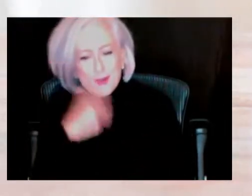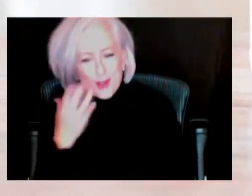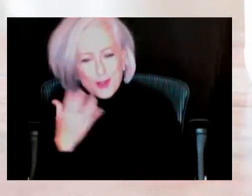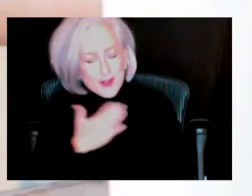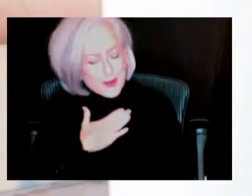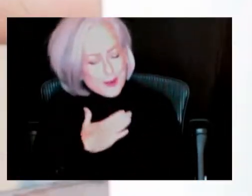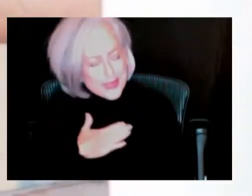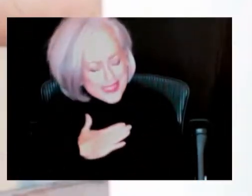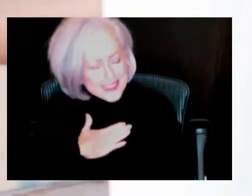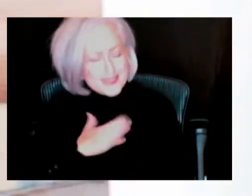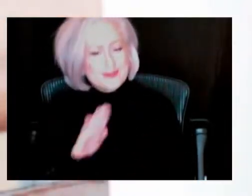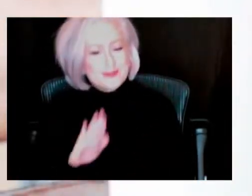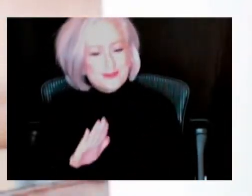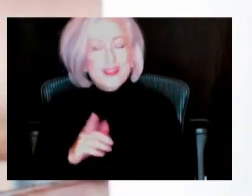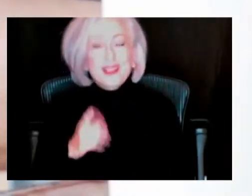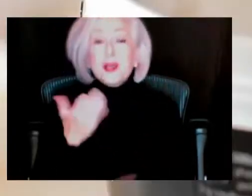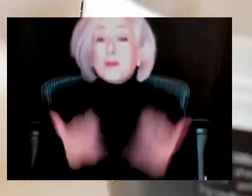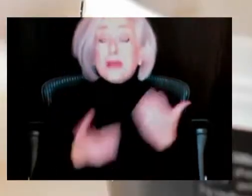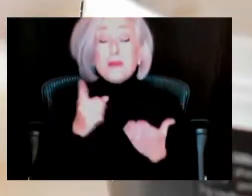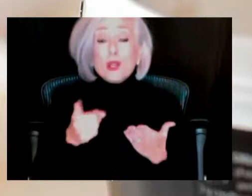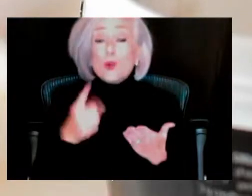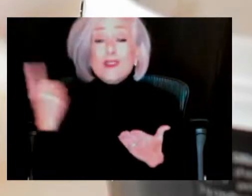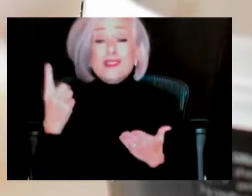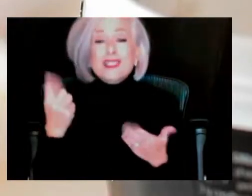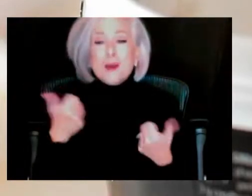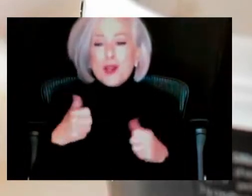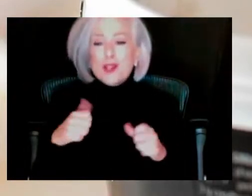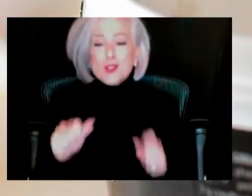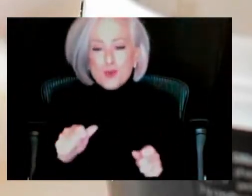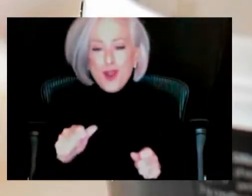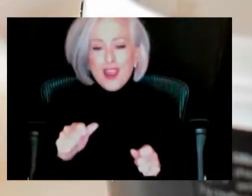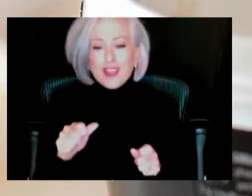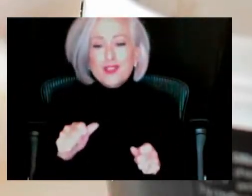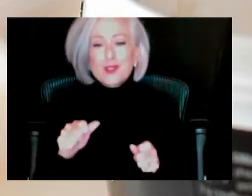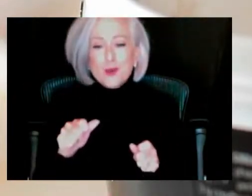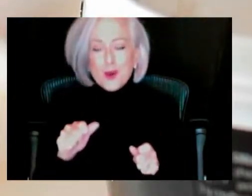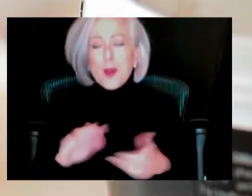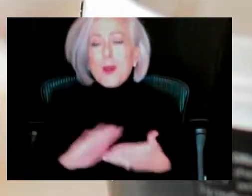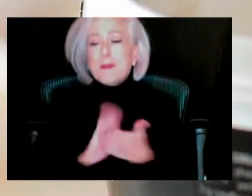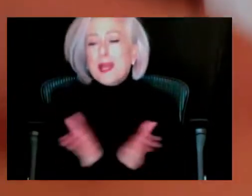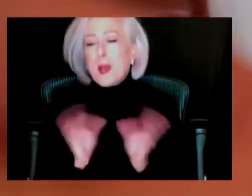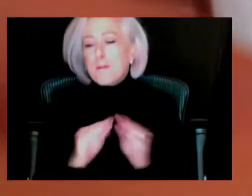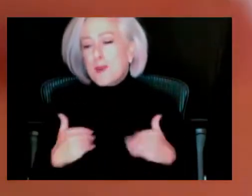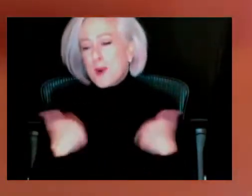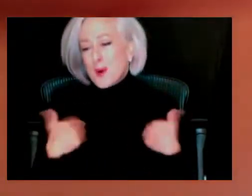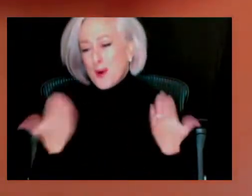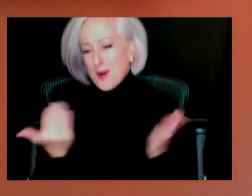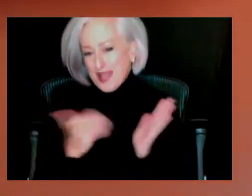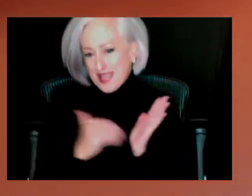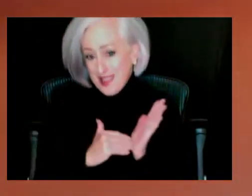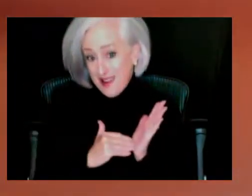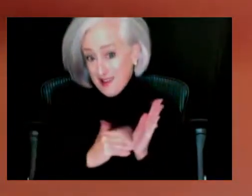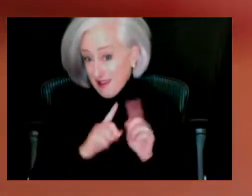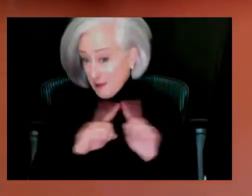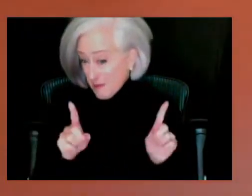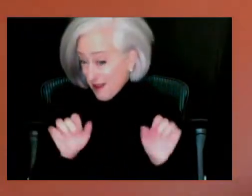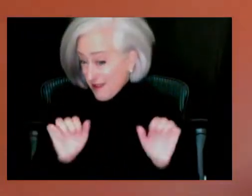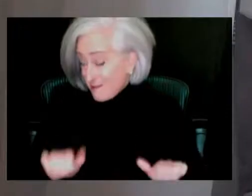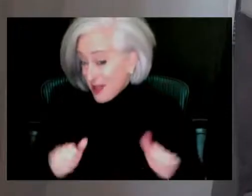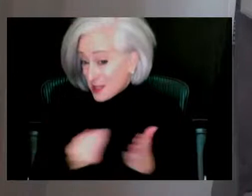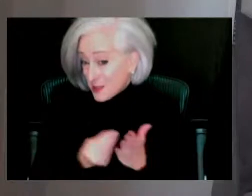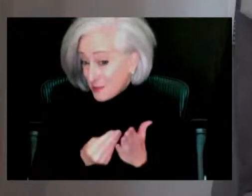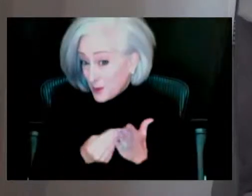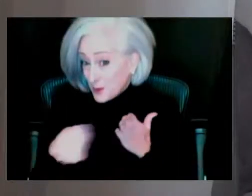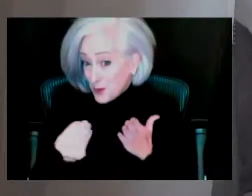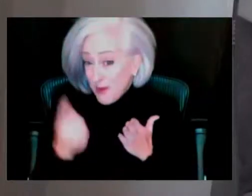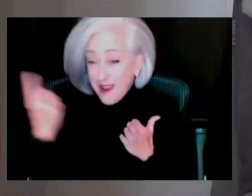though, constantly trying to turn back the clock on your age. But is it really possible to buy your way out of it? Or are you